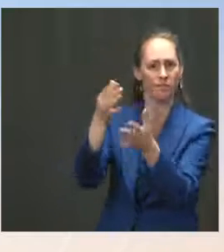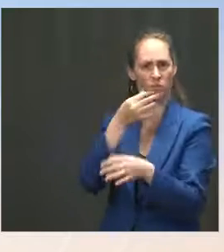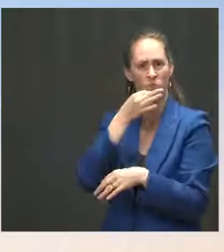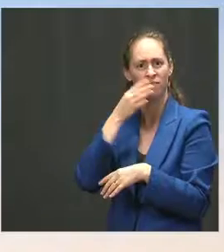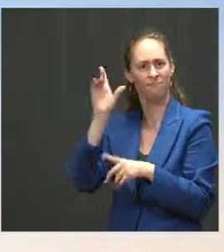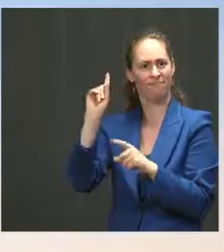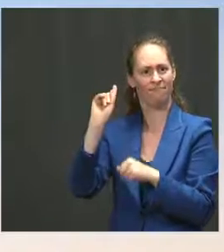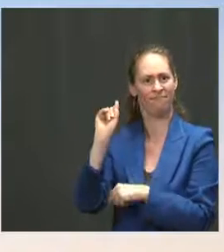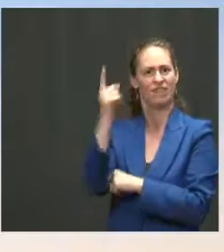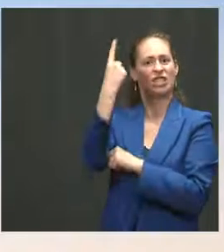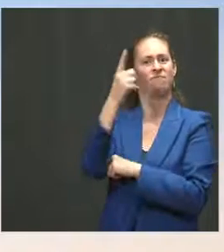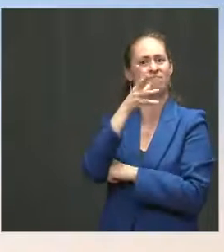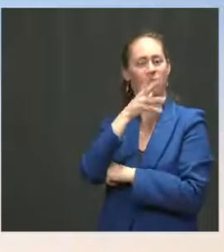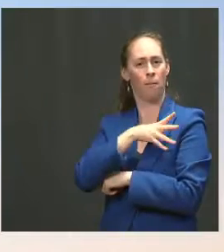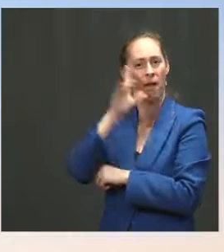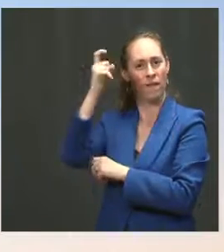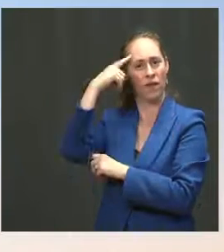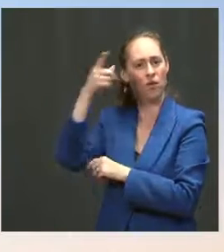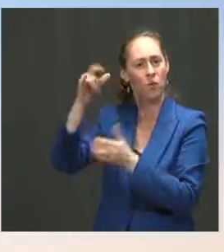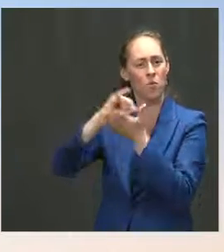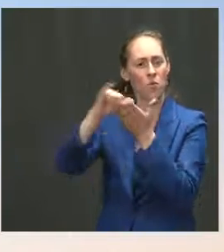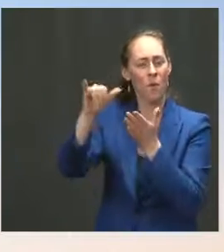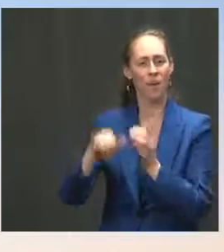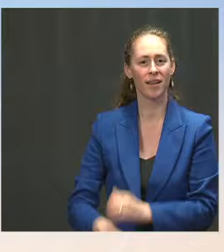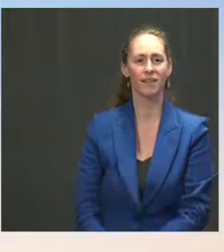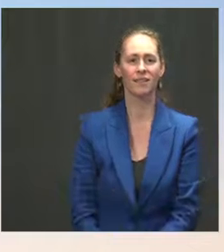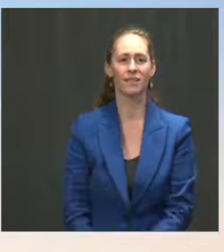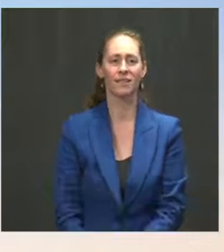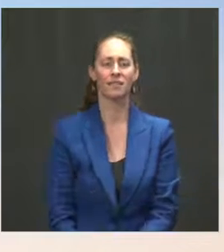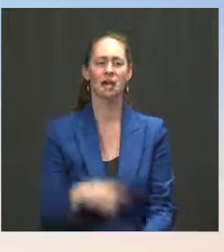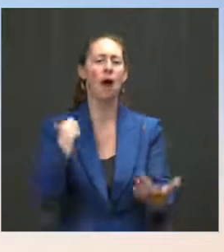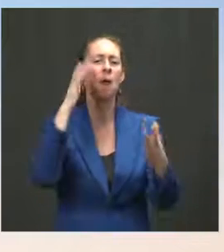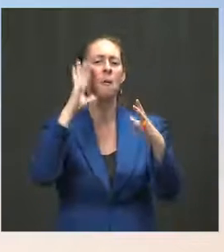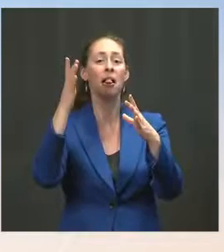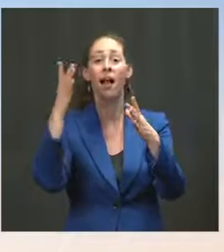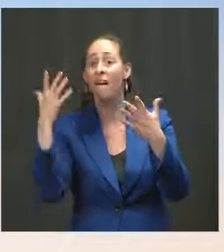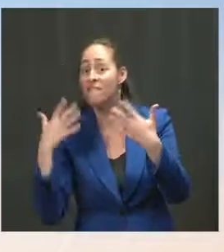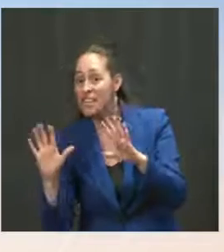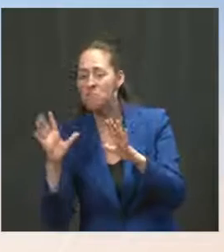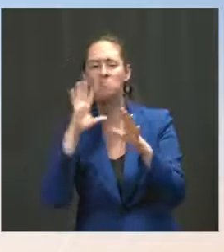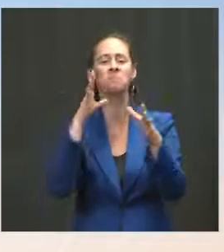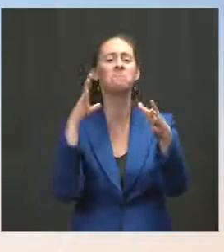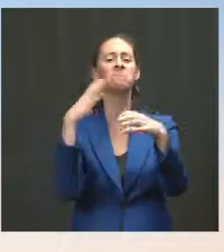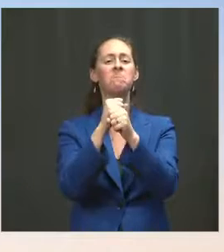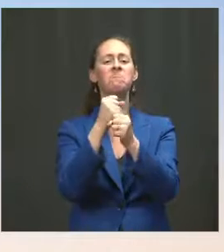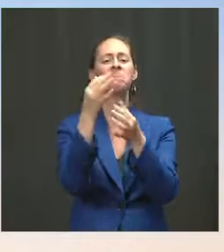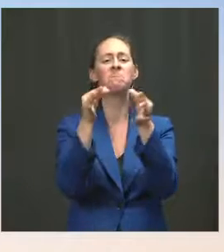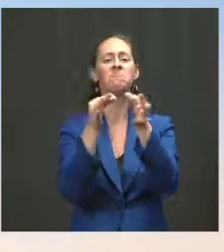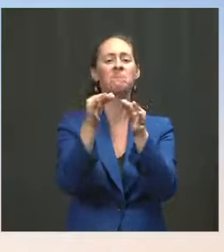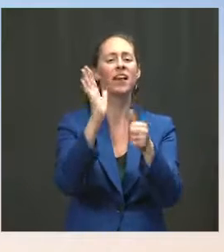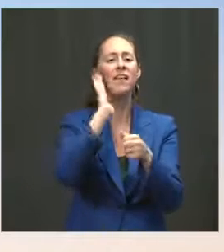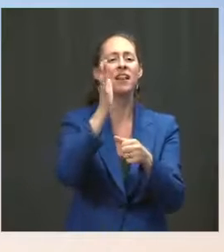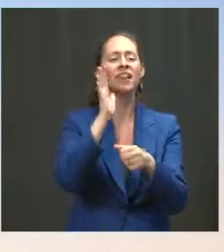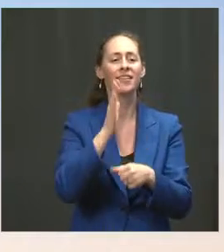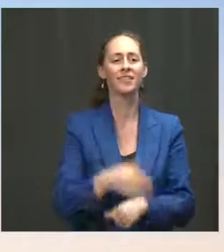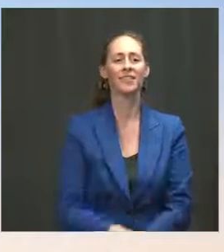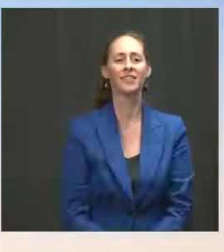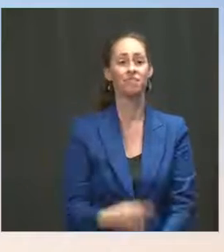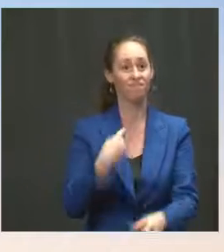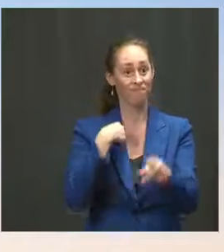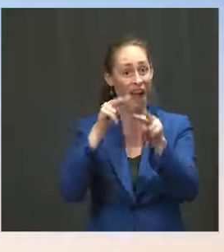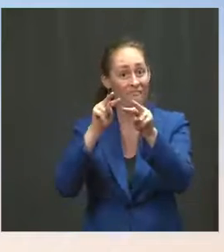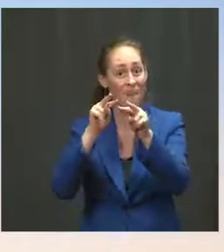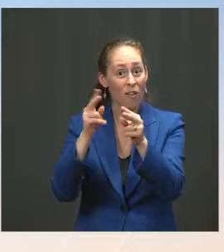York? Well, I'm sure we'll do a readout after the meeting, but I will tell you that he would convey to her, I'm looking forward to working with her